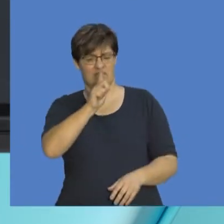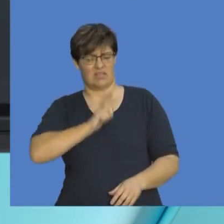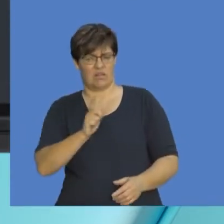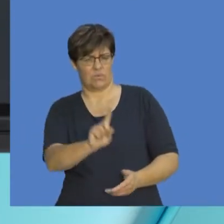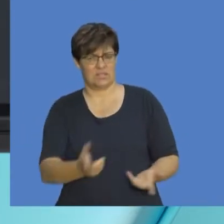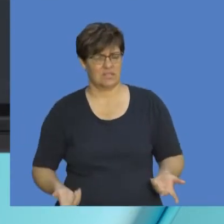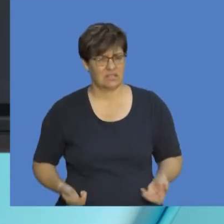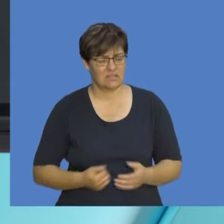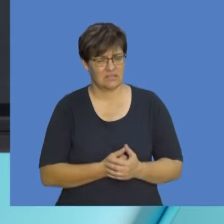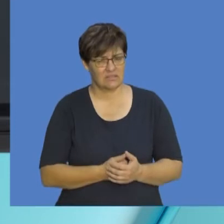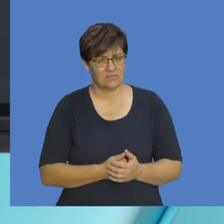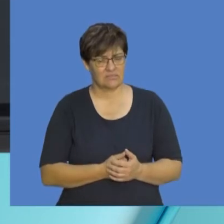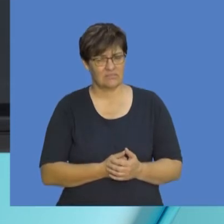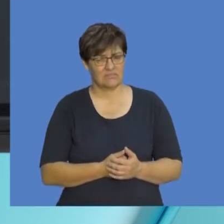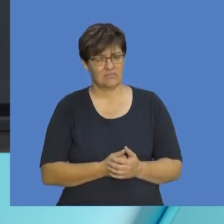the range tell us?